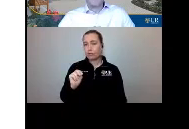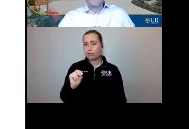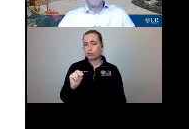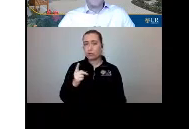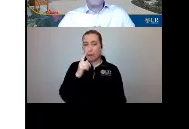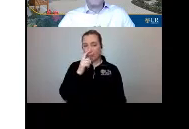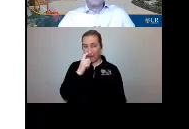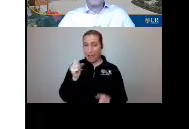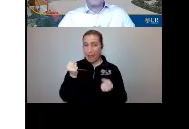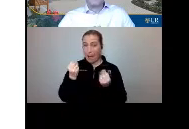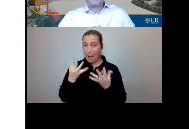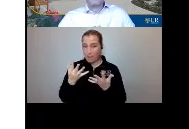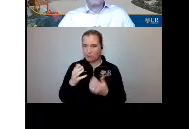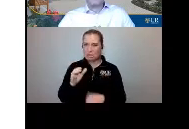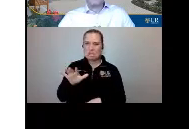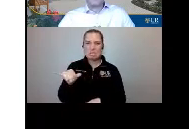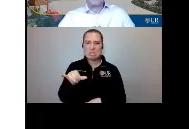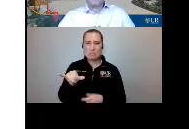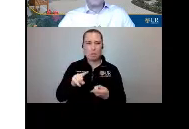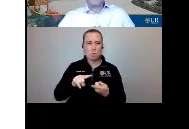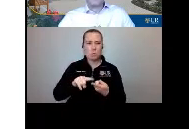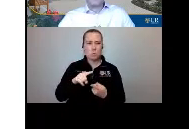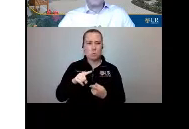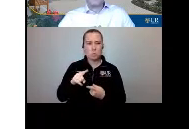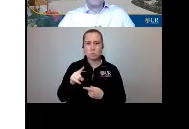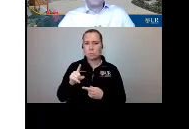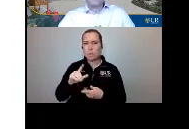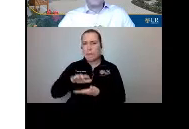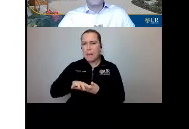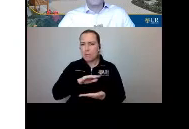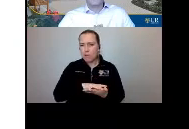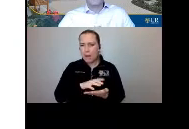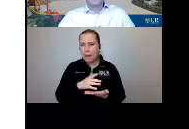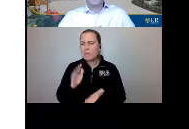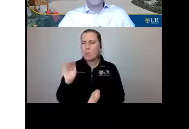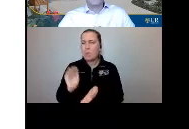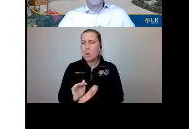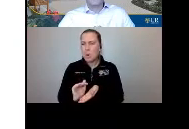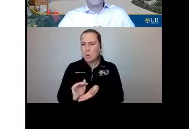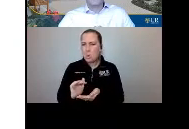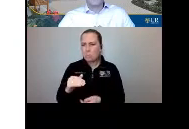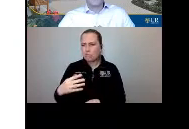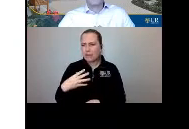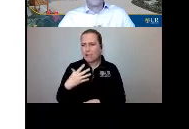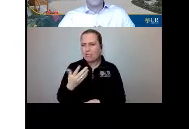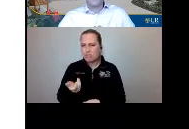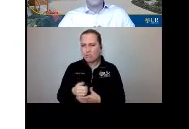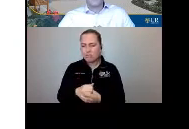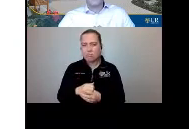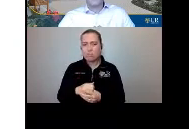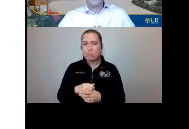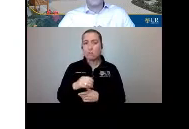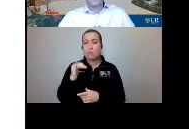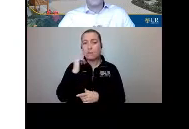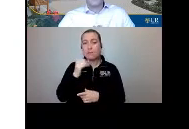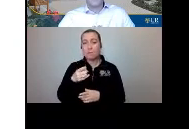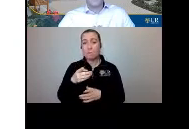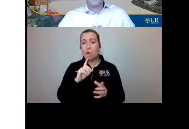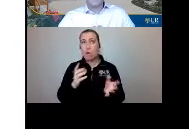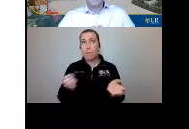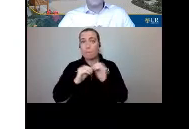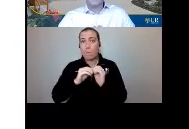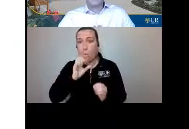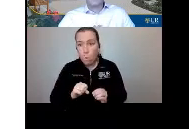what a diagnostic chest CT is. So this is very low radiation, and the older you are, the less radiosensitive you are. So the